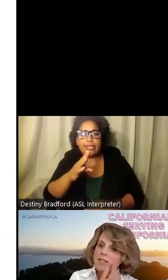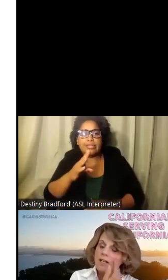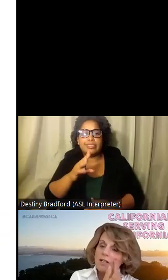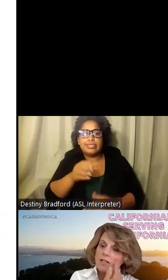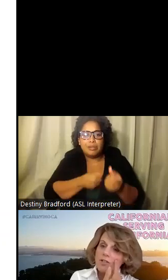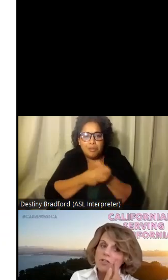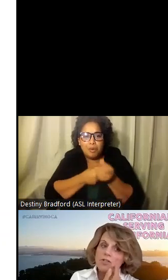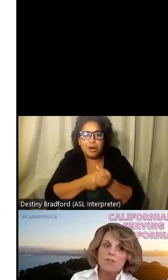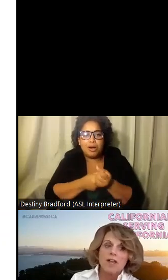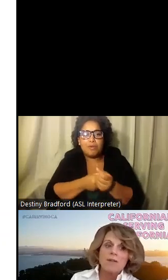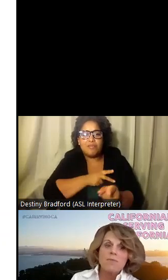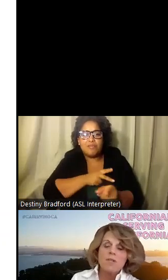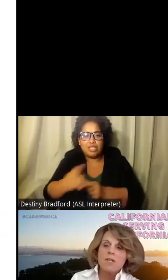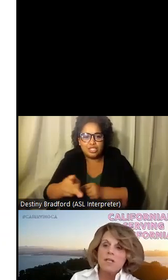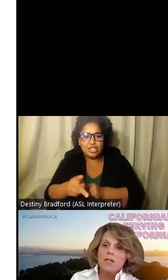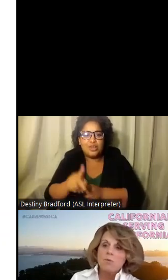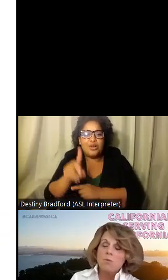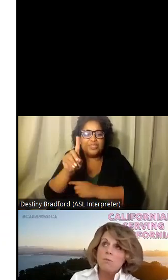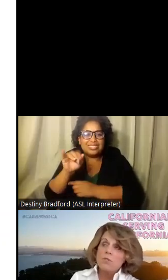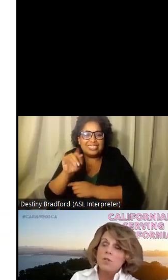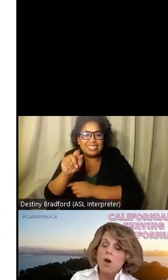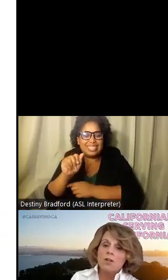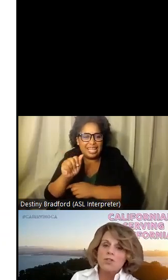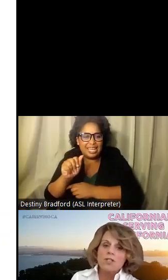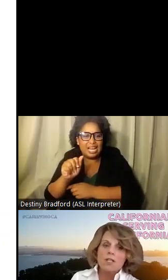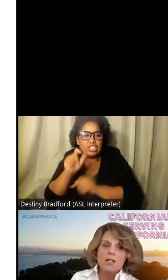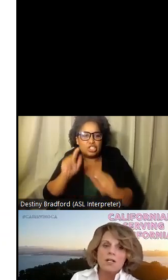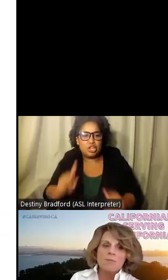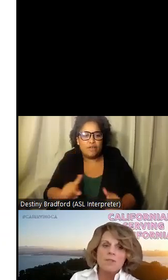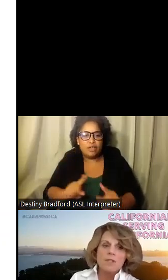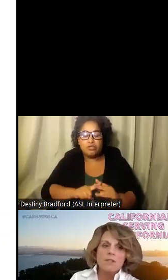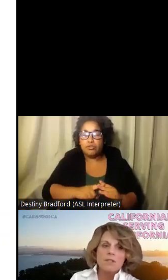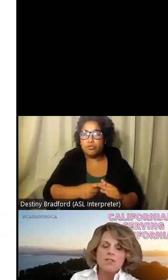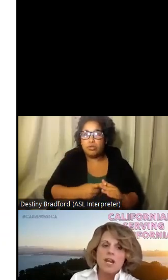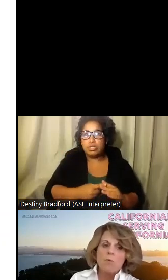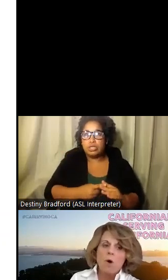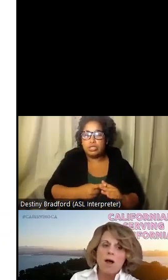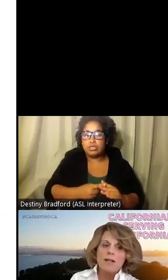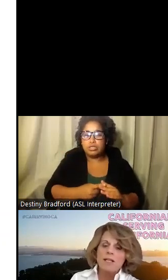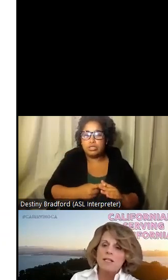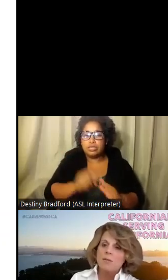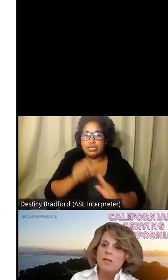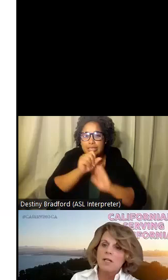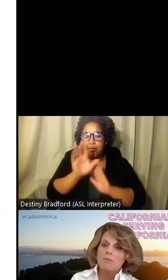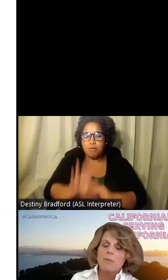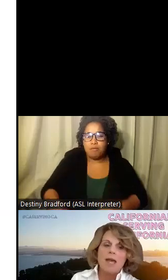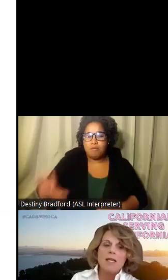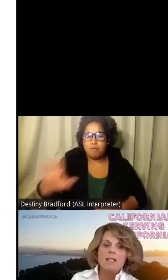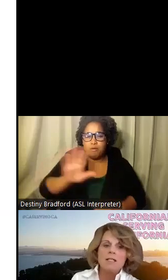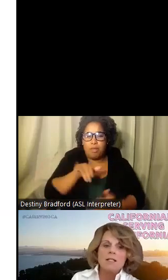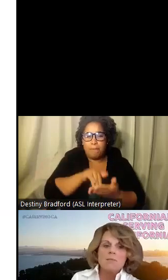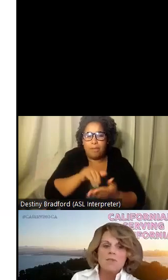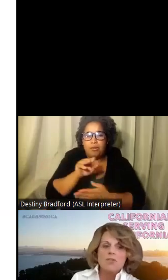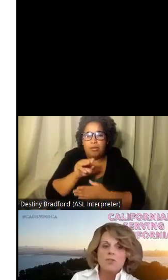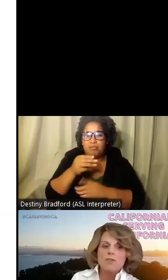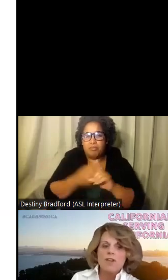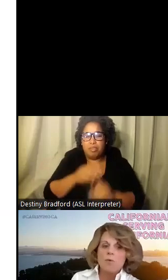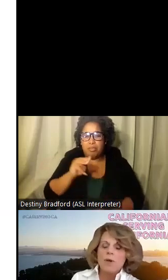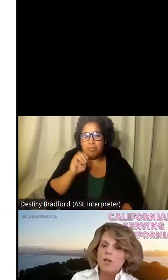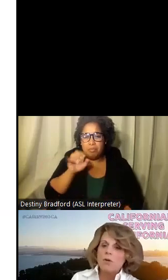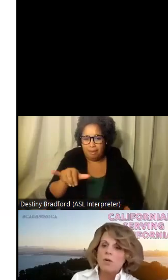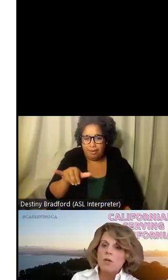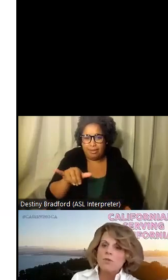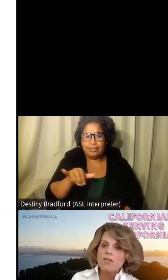Professional Data Collection Survey. It was launched statewide in the middle of May. The